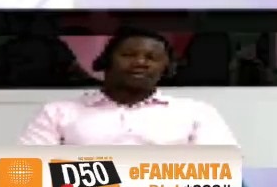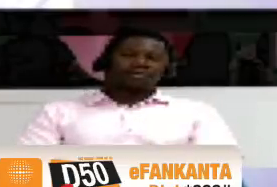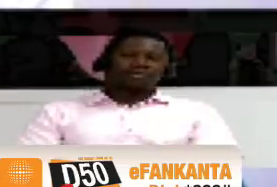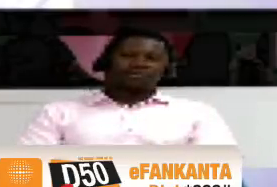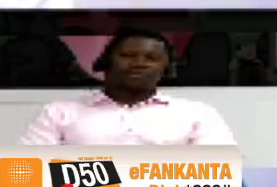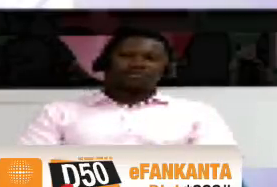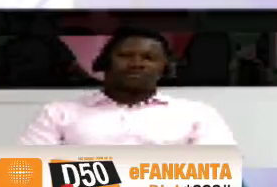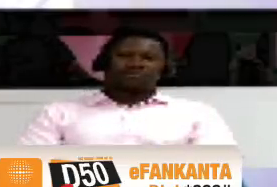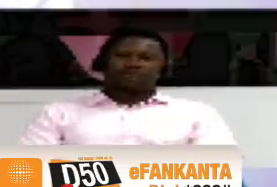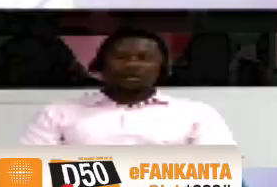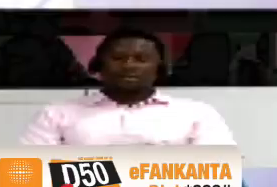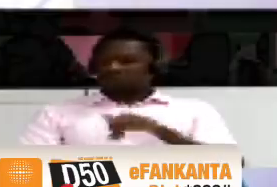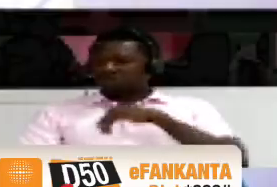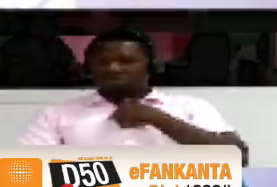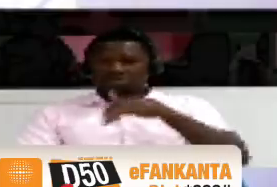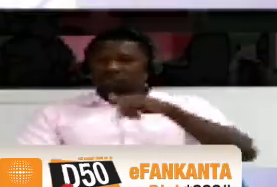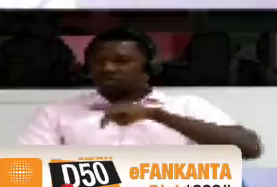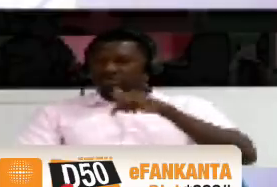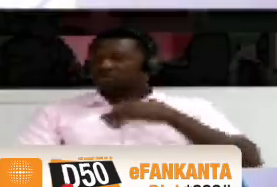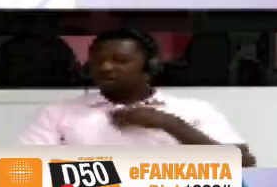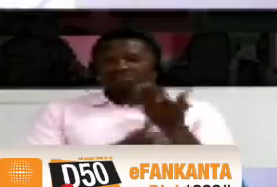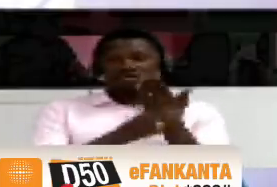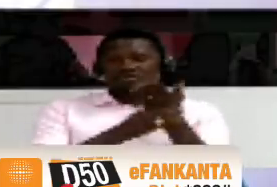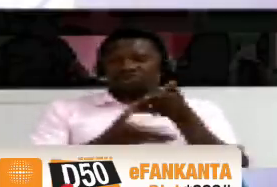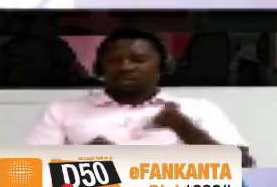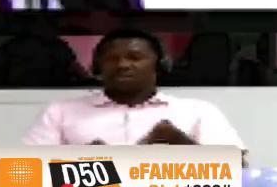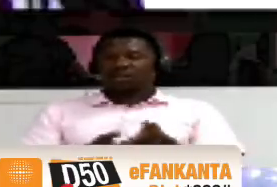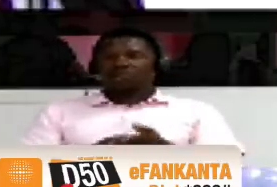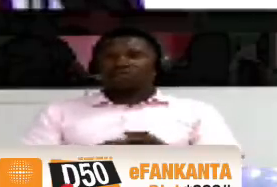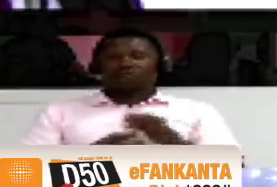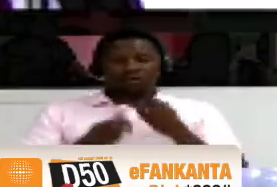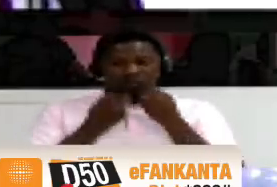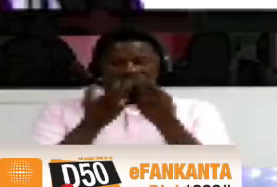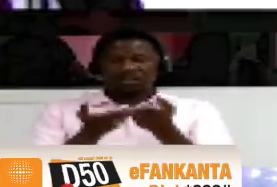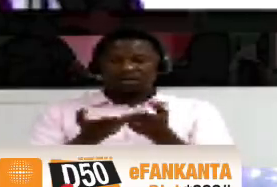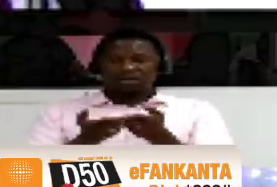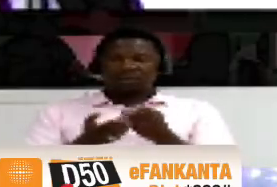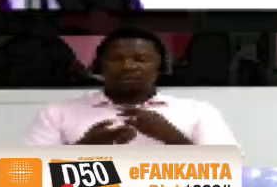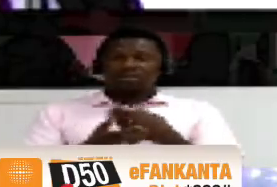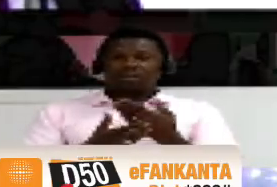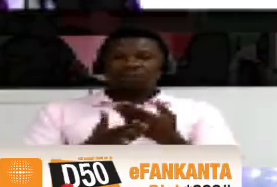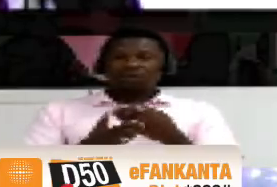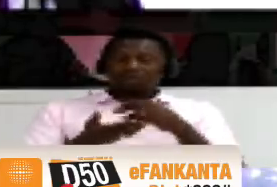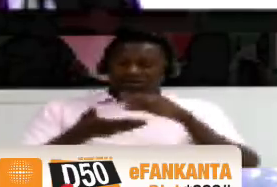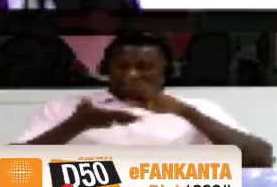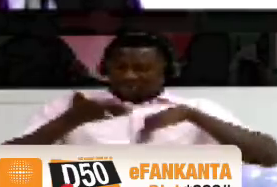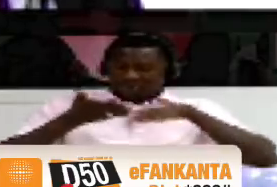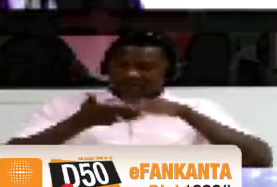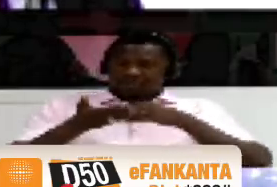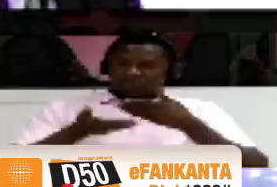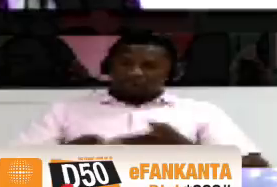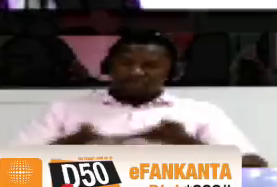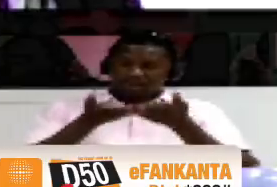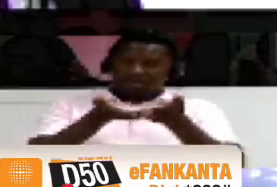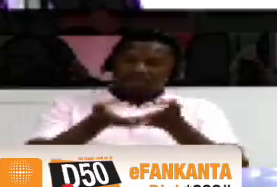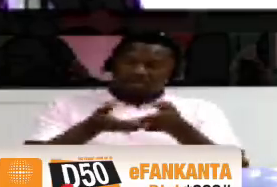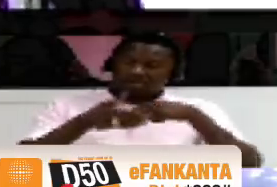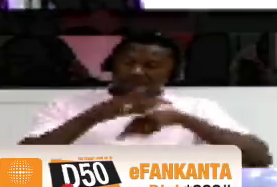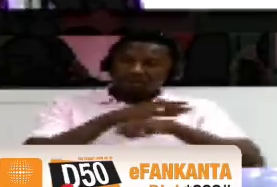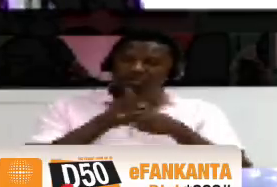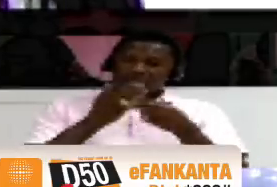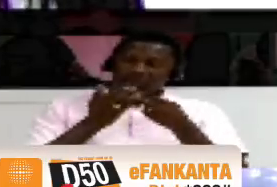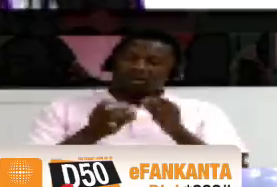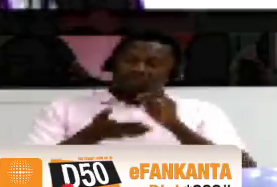And neither of us is a doctor here, so I would just say it's a document that we would admit into the record